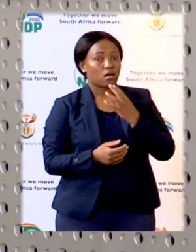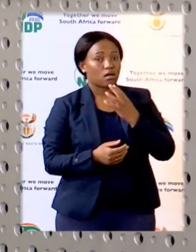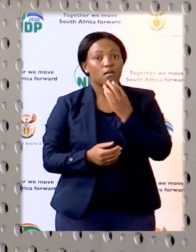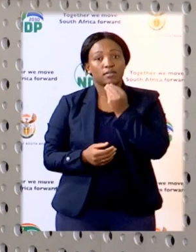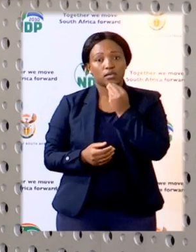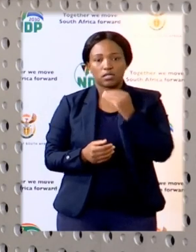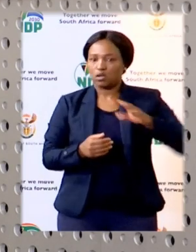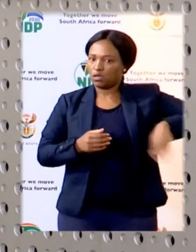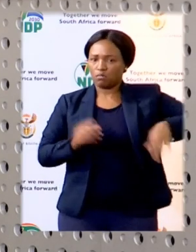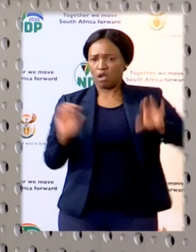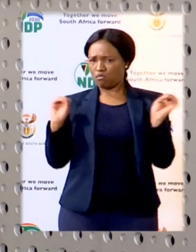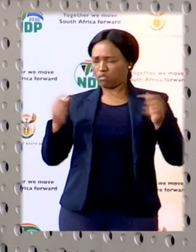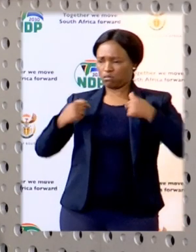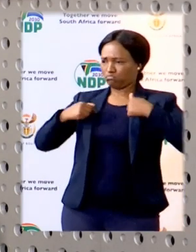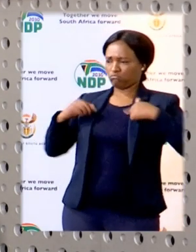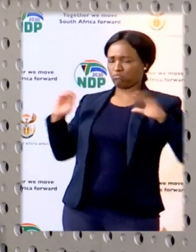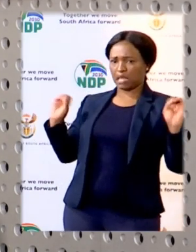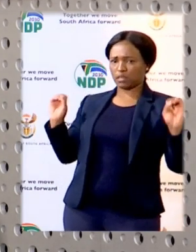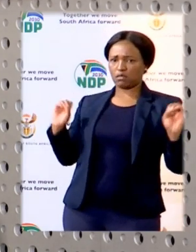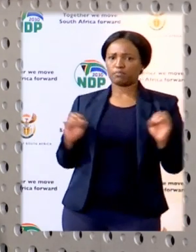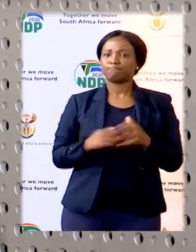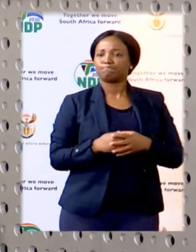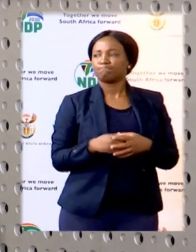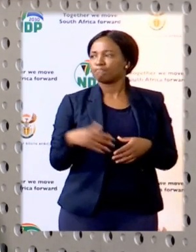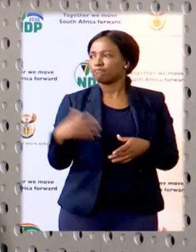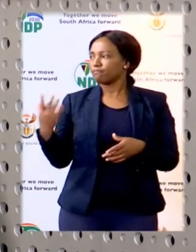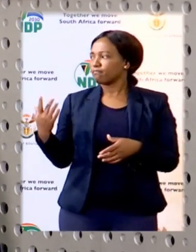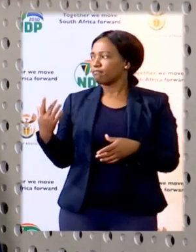Okay. Minister, Small Business, Minister